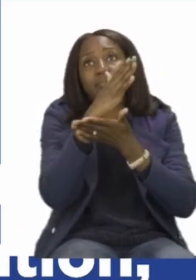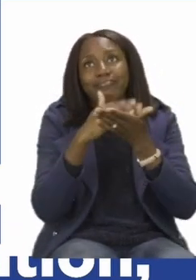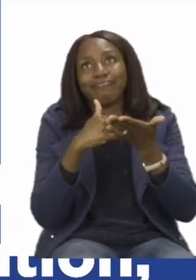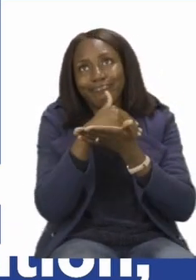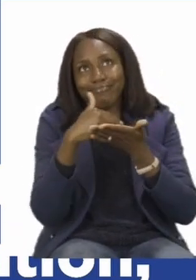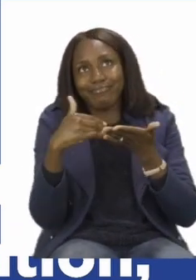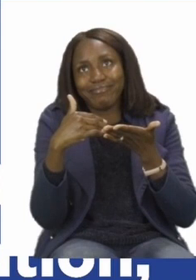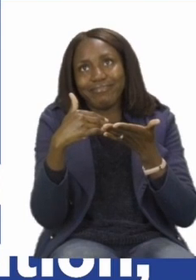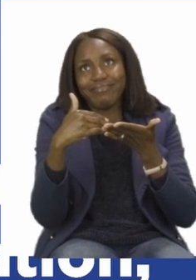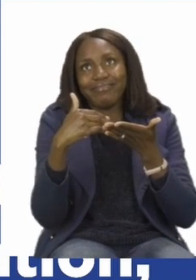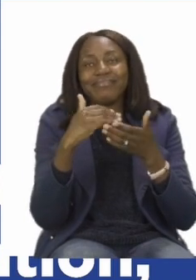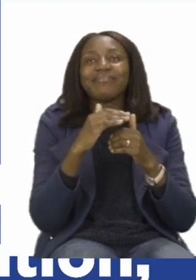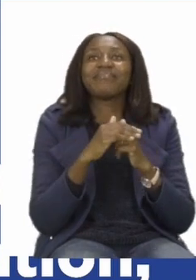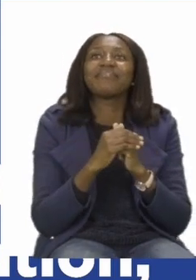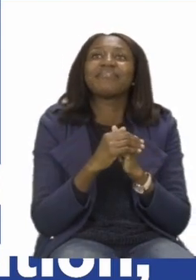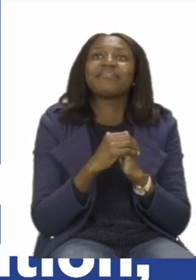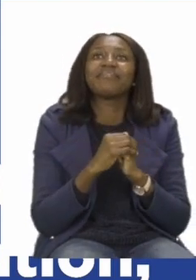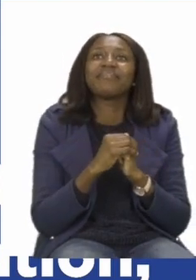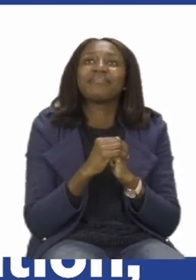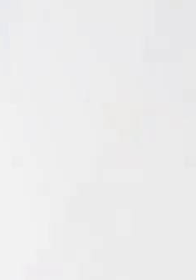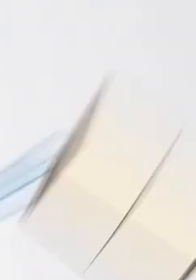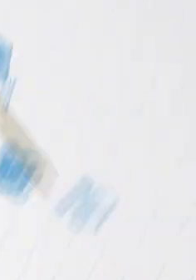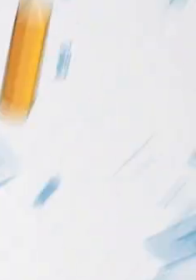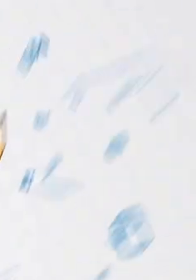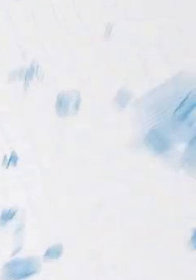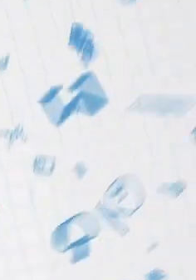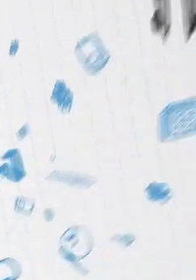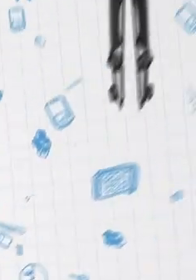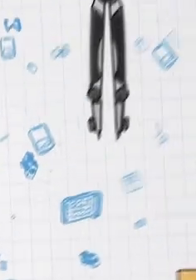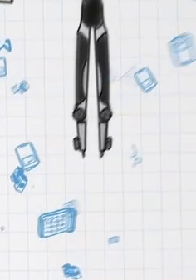and fractions.